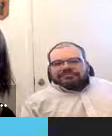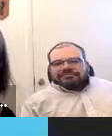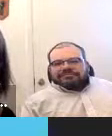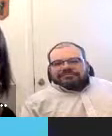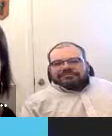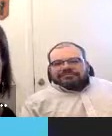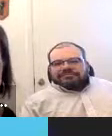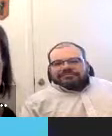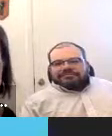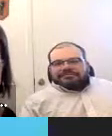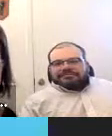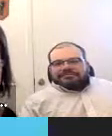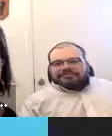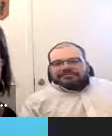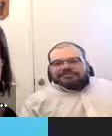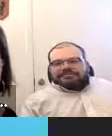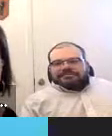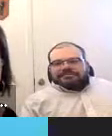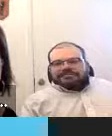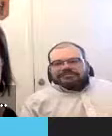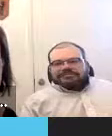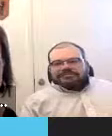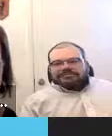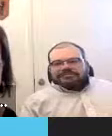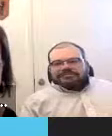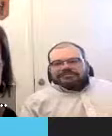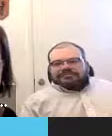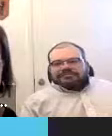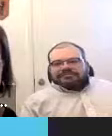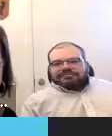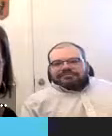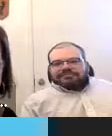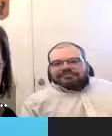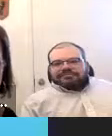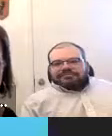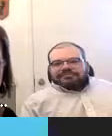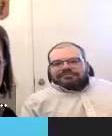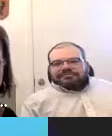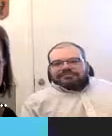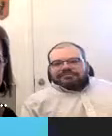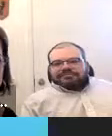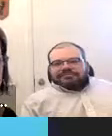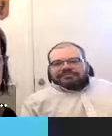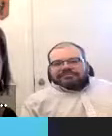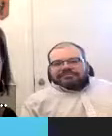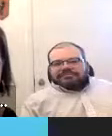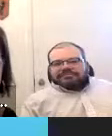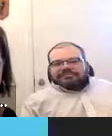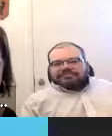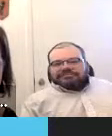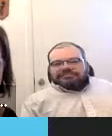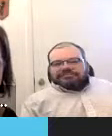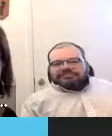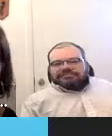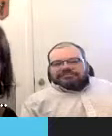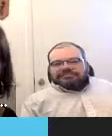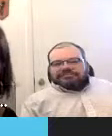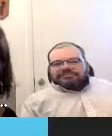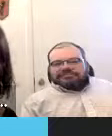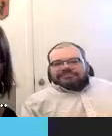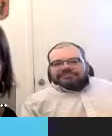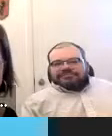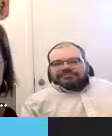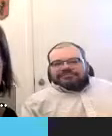without us prompting it. The bike riding is a great example. We really pushed that. I